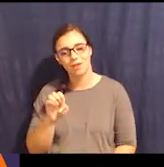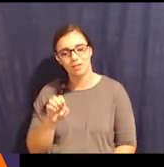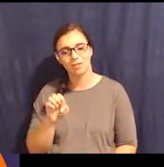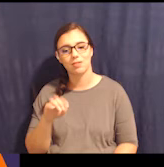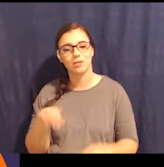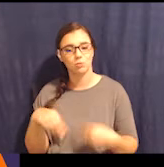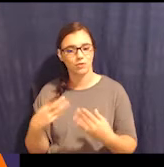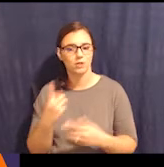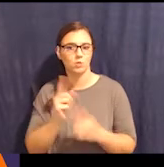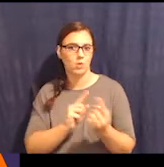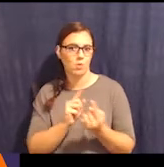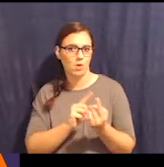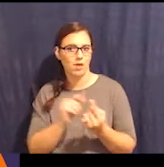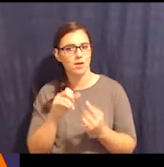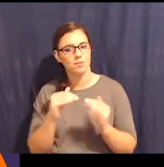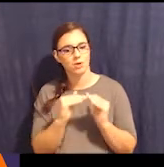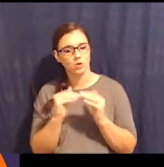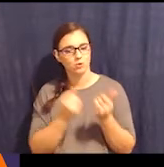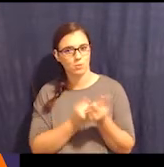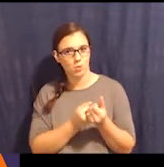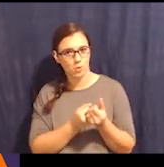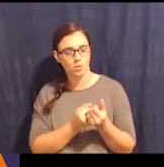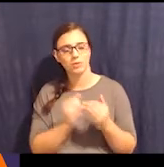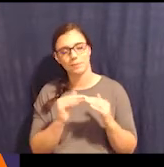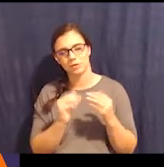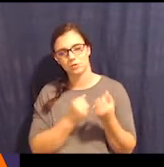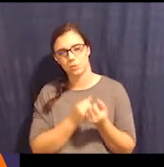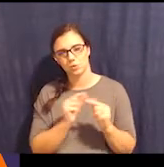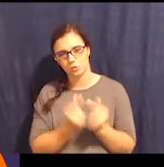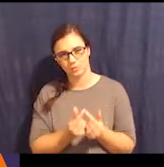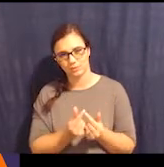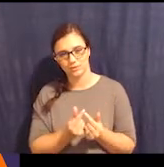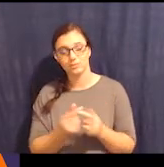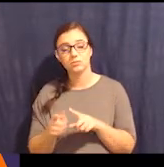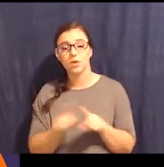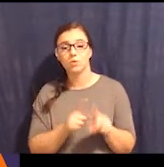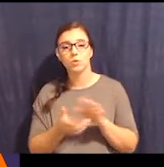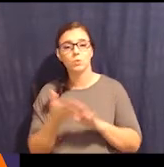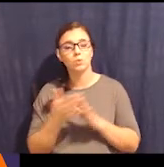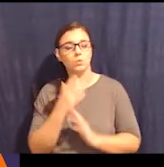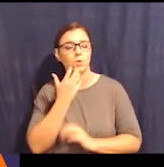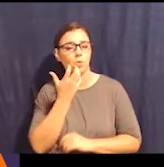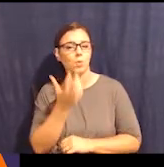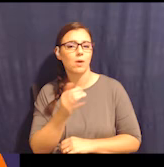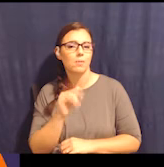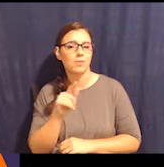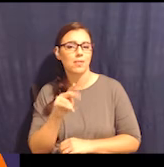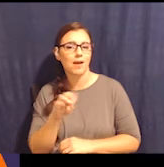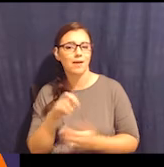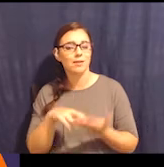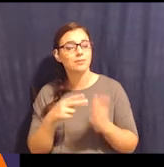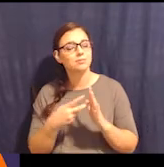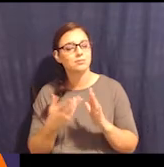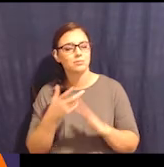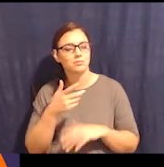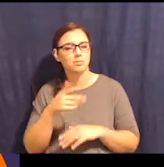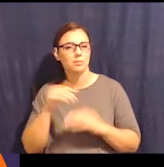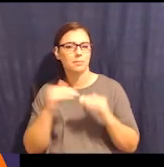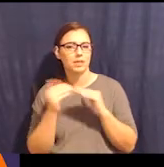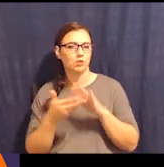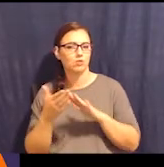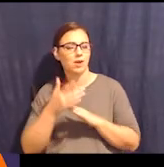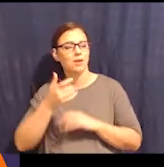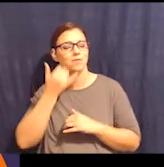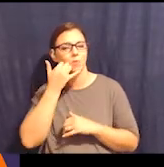groups. They also run a Warmline, which is a peer-run phone line that offers callers emotional support and is staffed